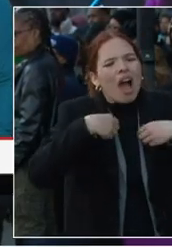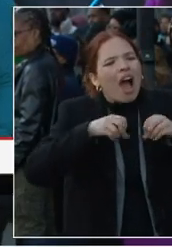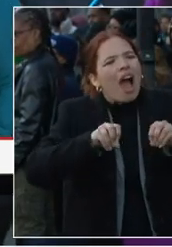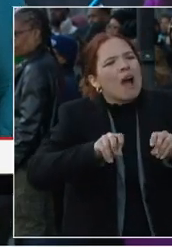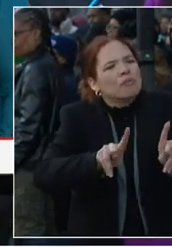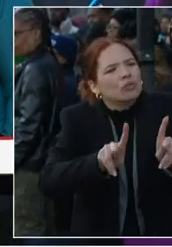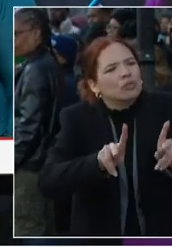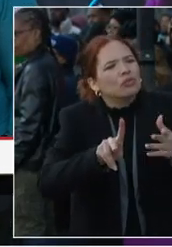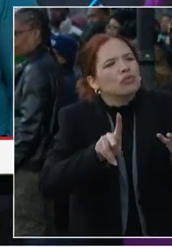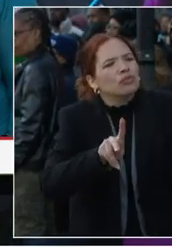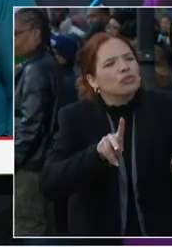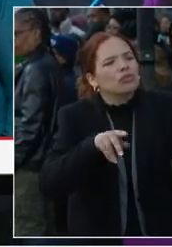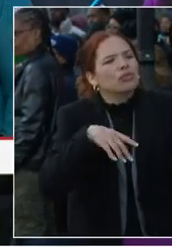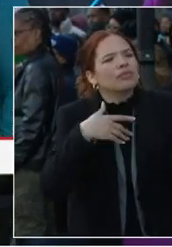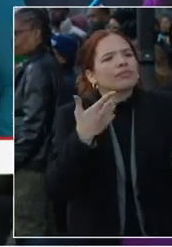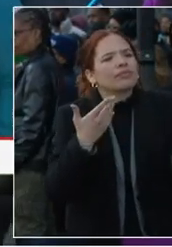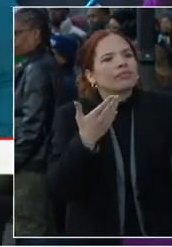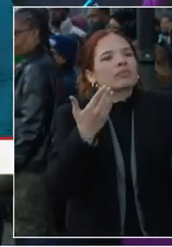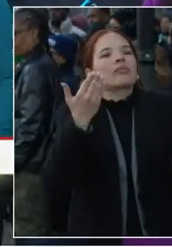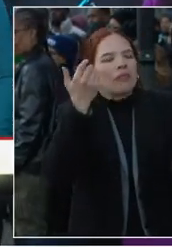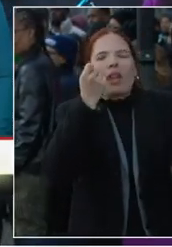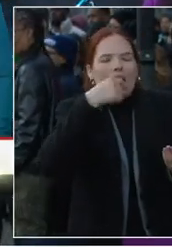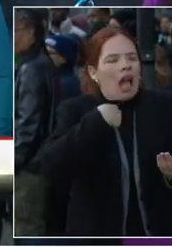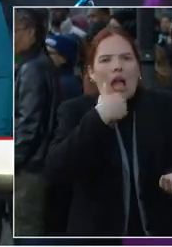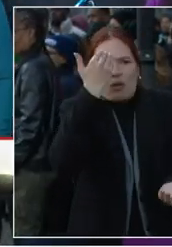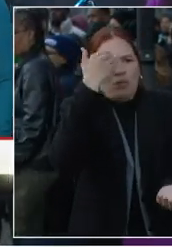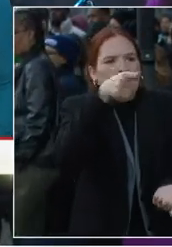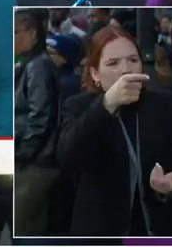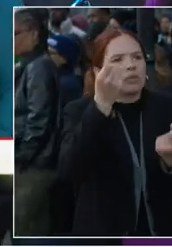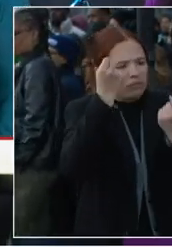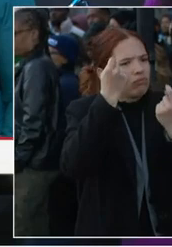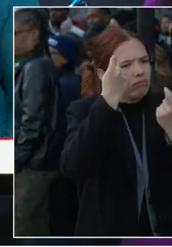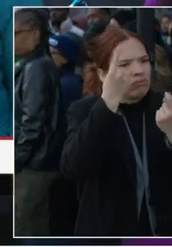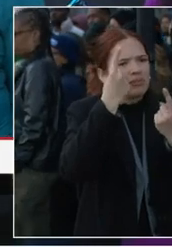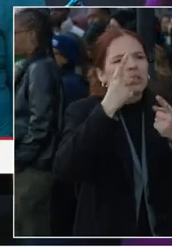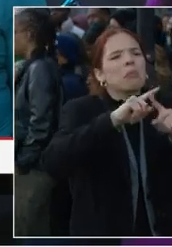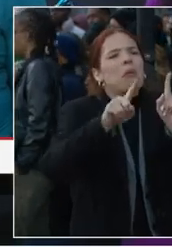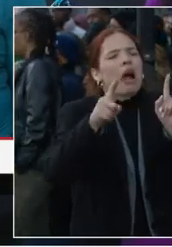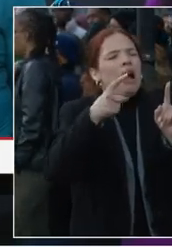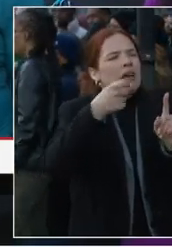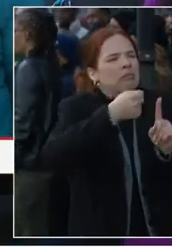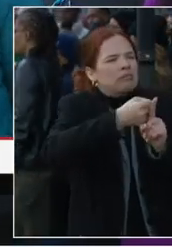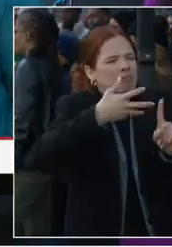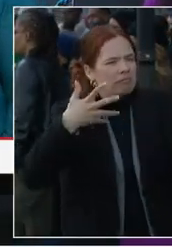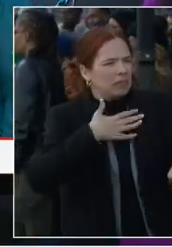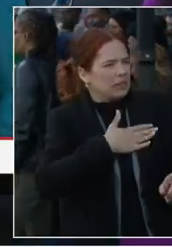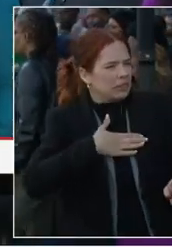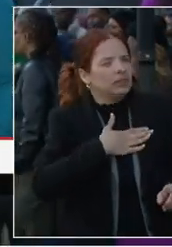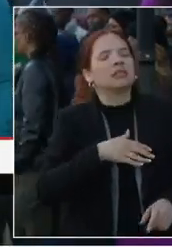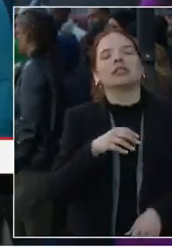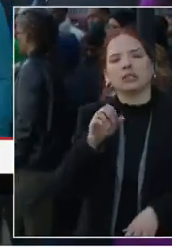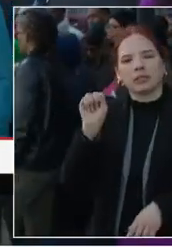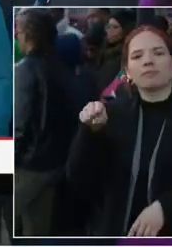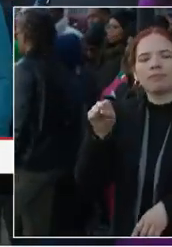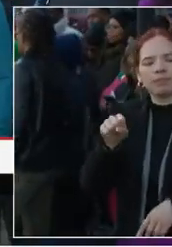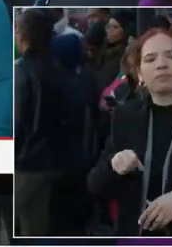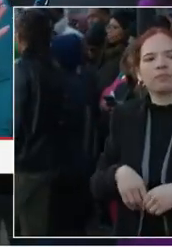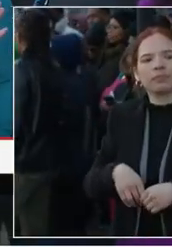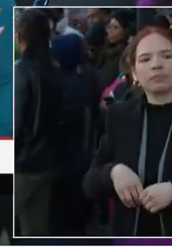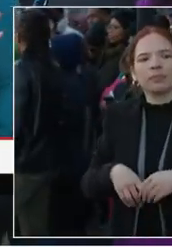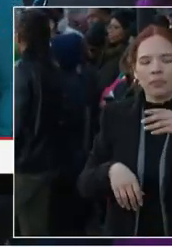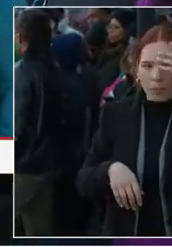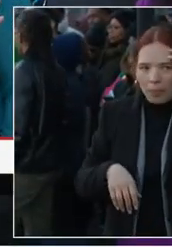I know I'm talking to someone who understands. Please say more. Yes, ma'am. And so it